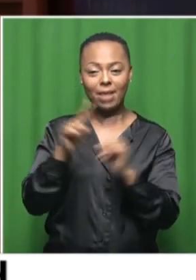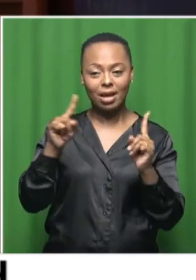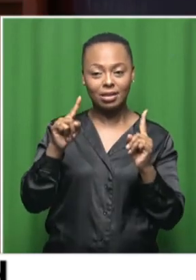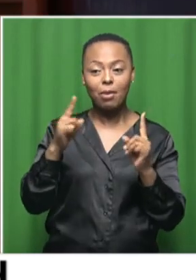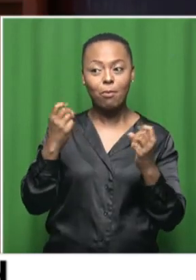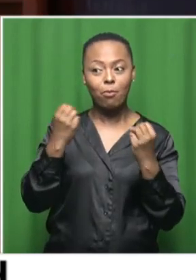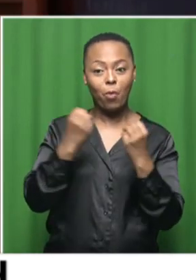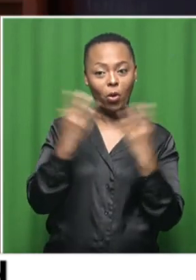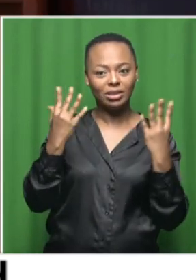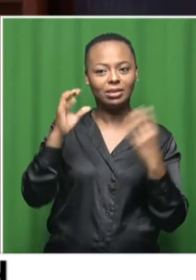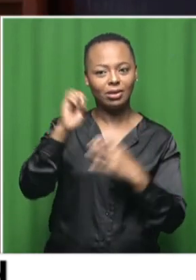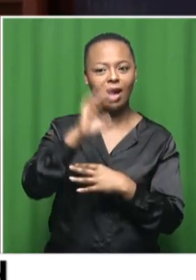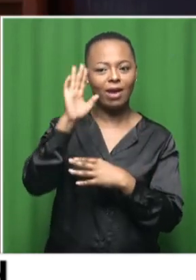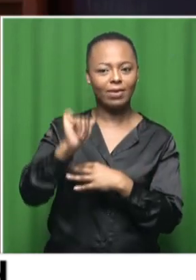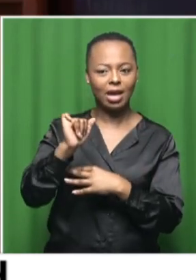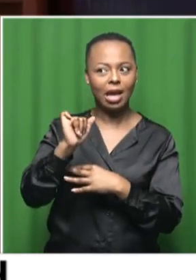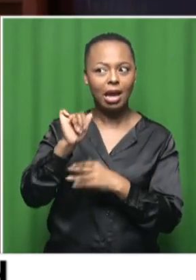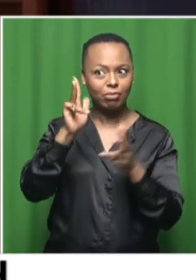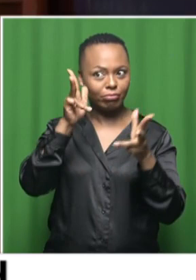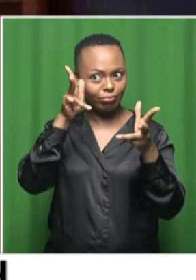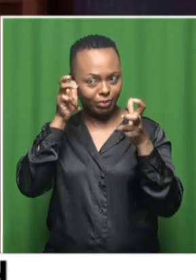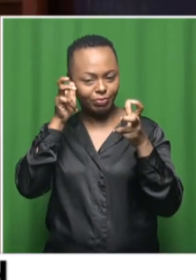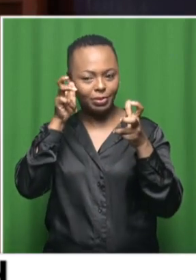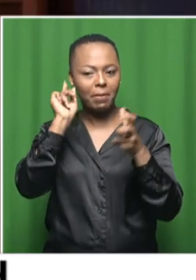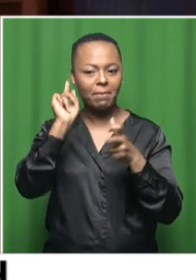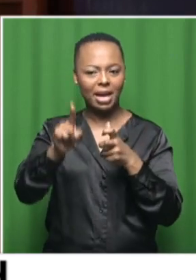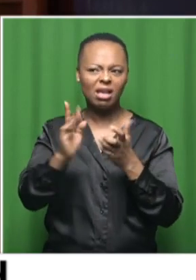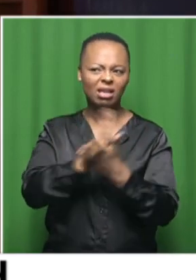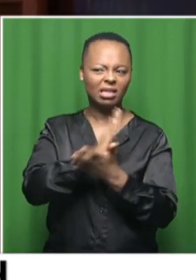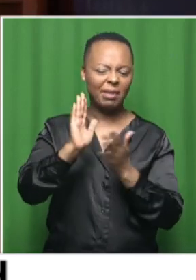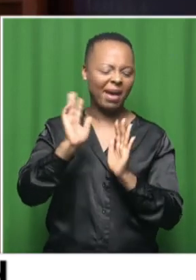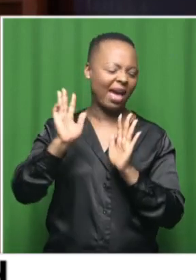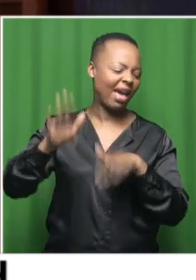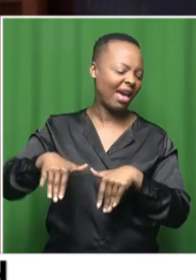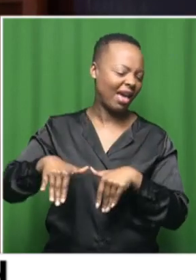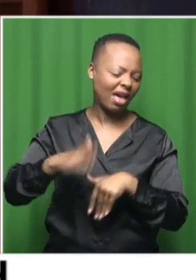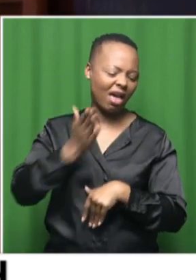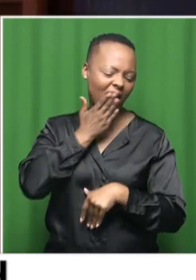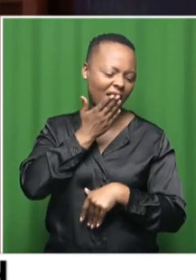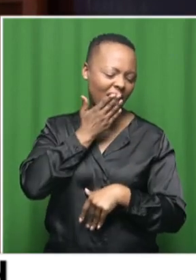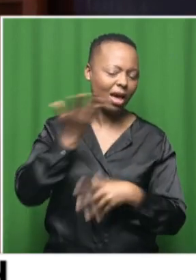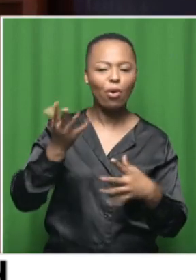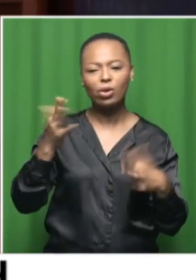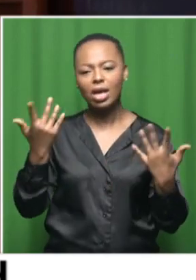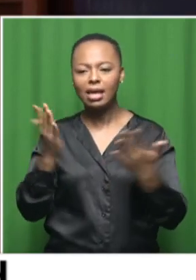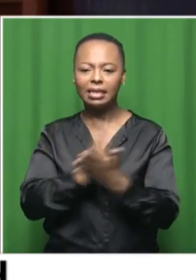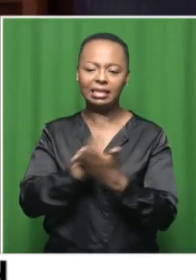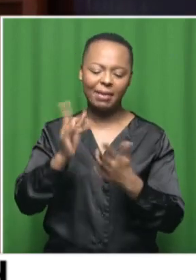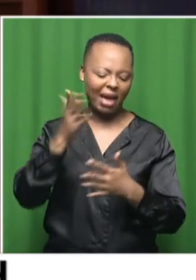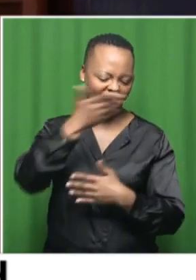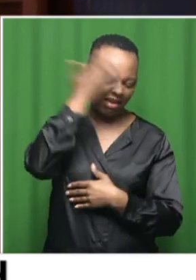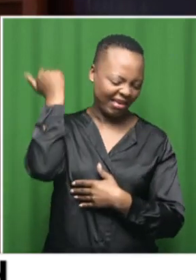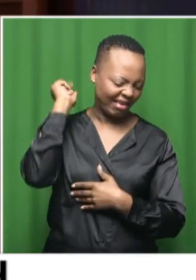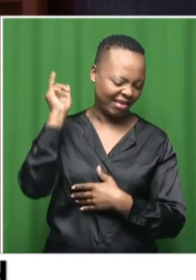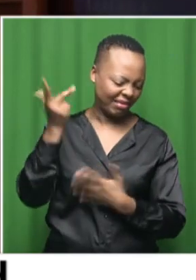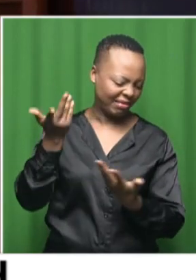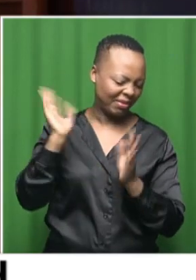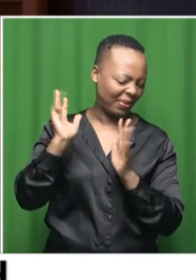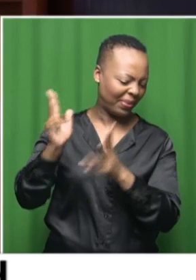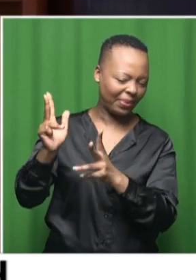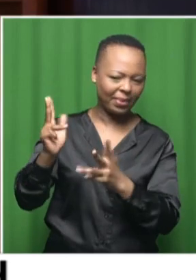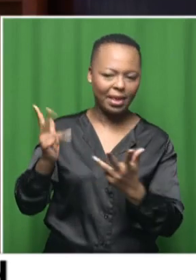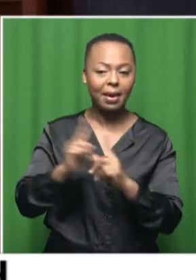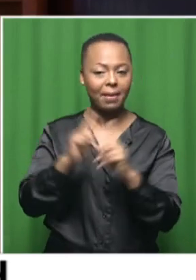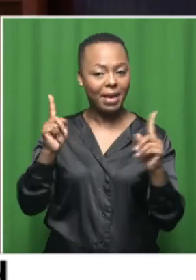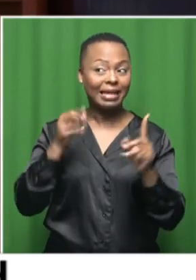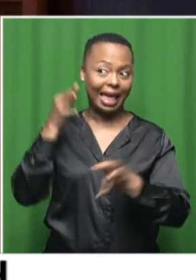And I say most because some would simply not be interested, but in fact, we should be. And I said that we will tell you more about exactly what